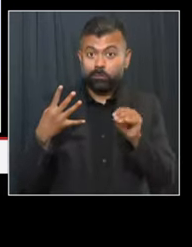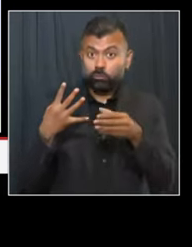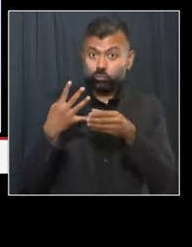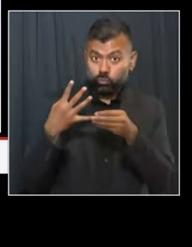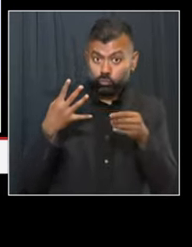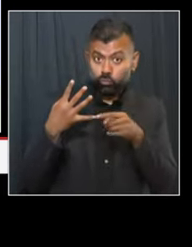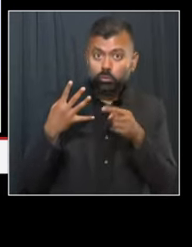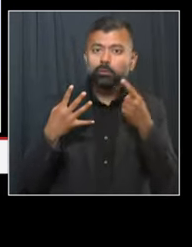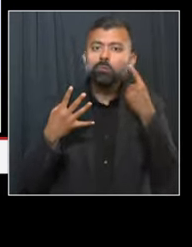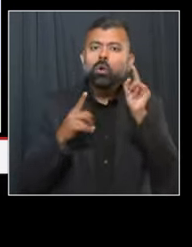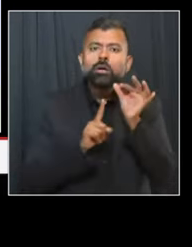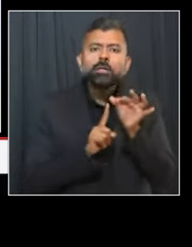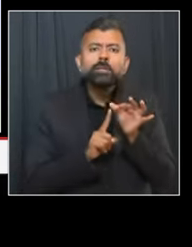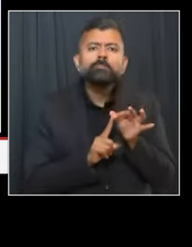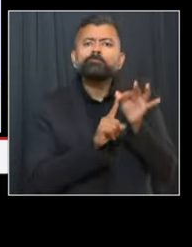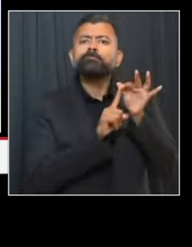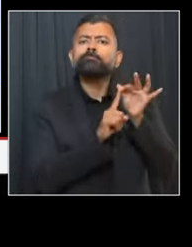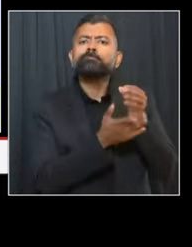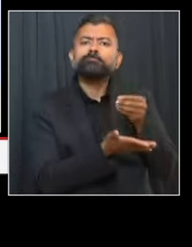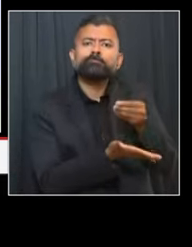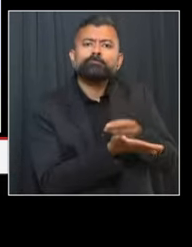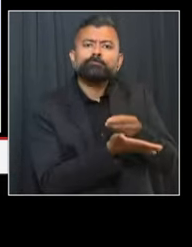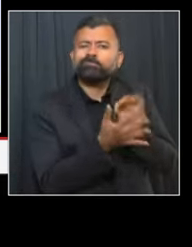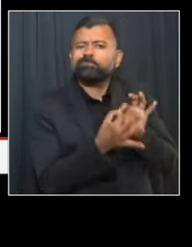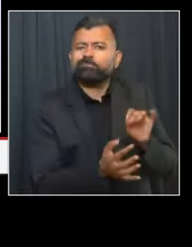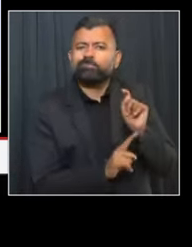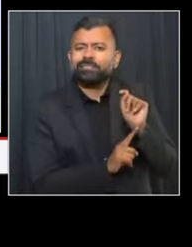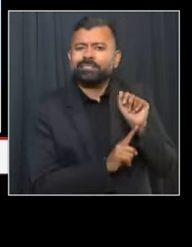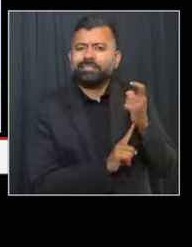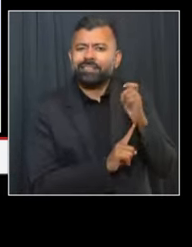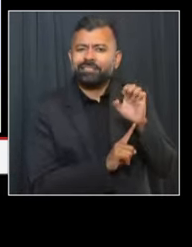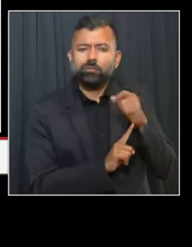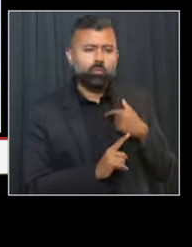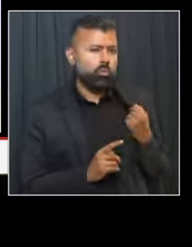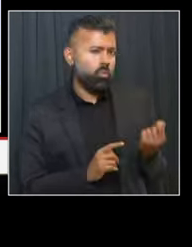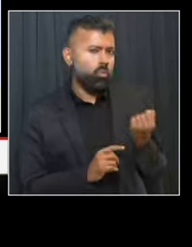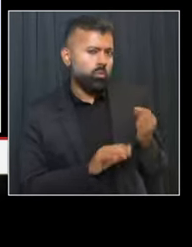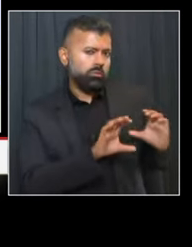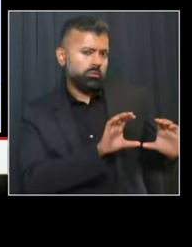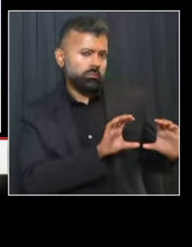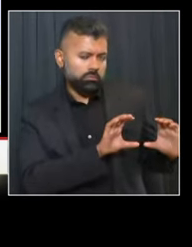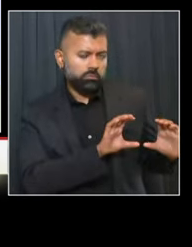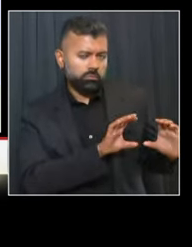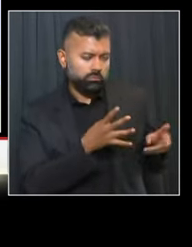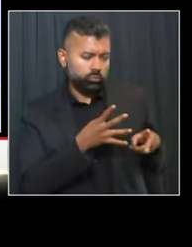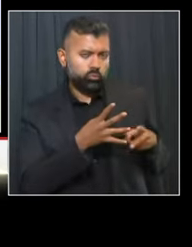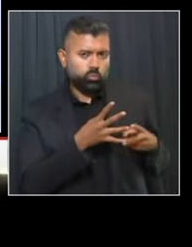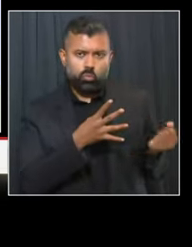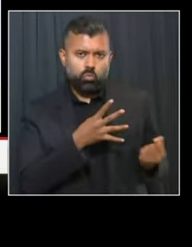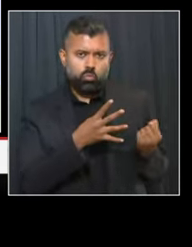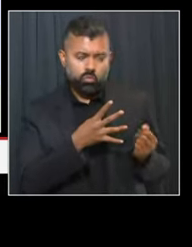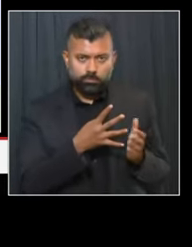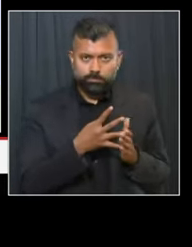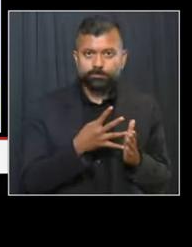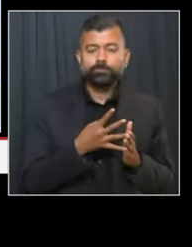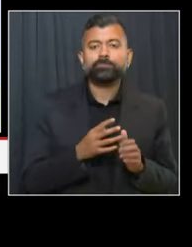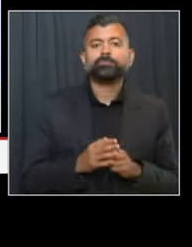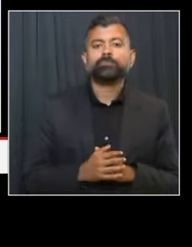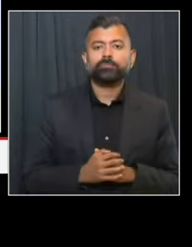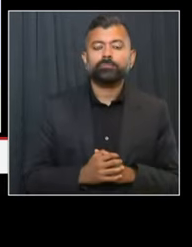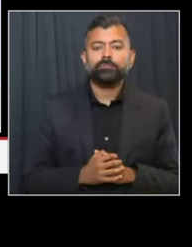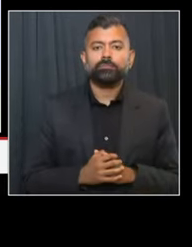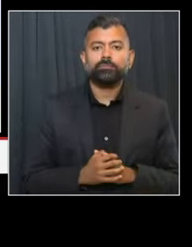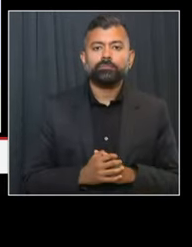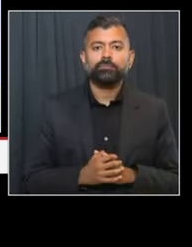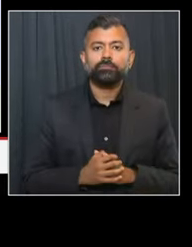of appropriation authority. Lastly, we captured about $117 million of funds, excess funds